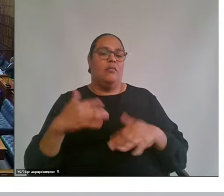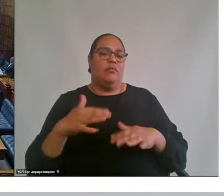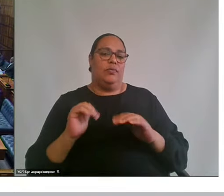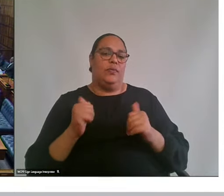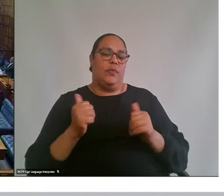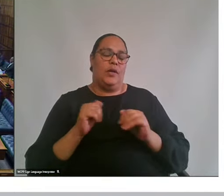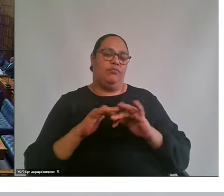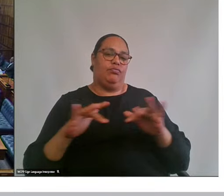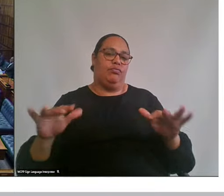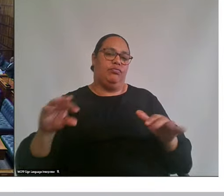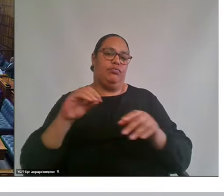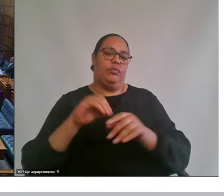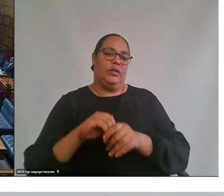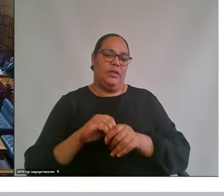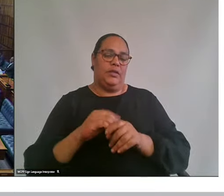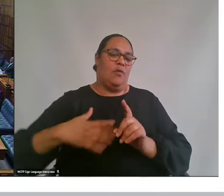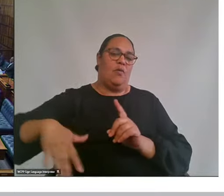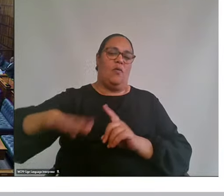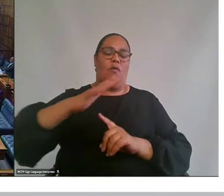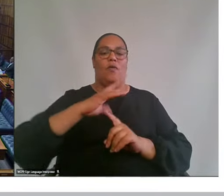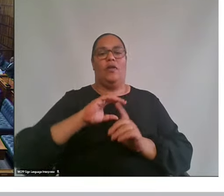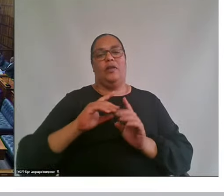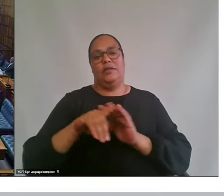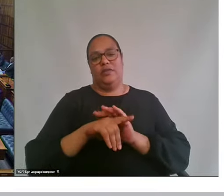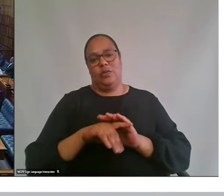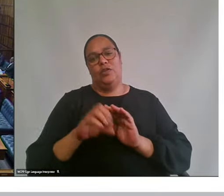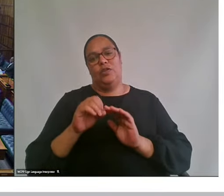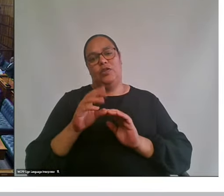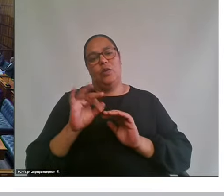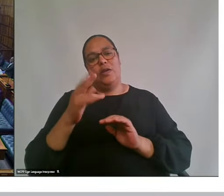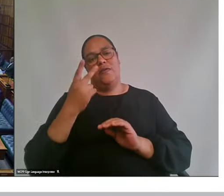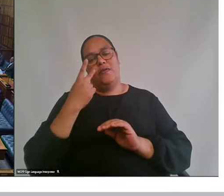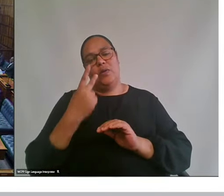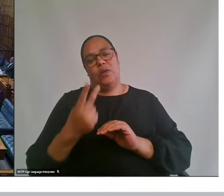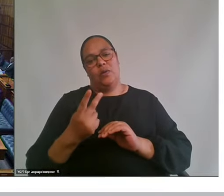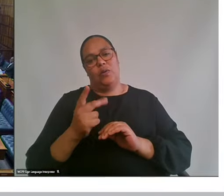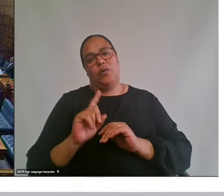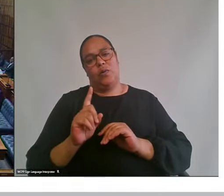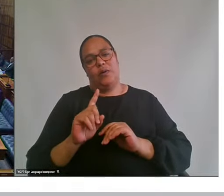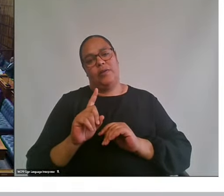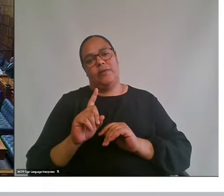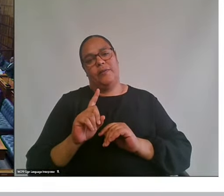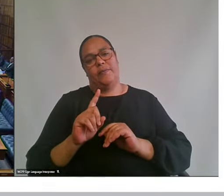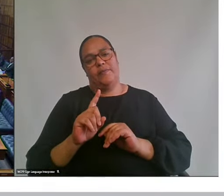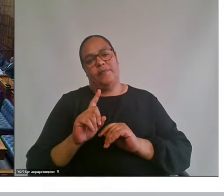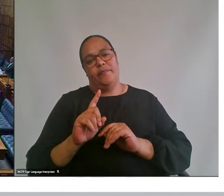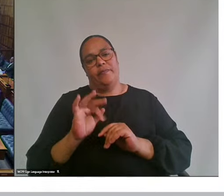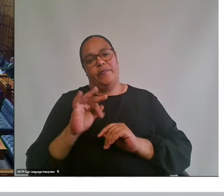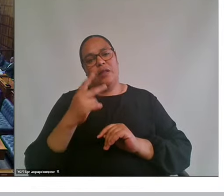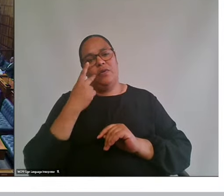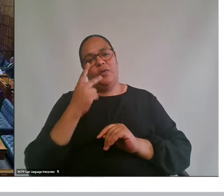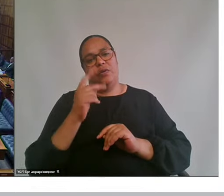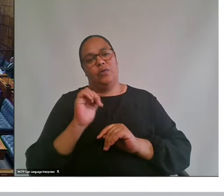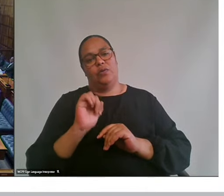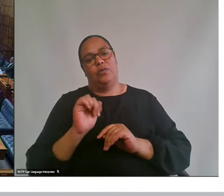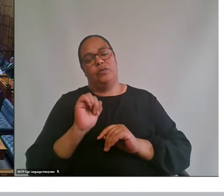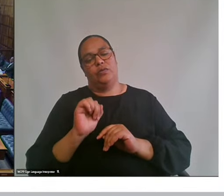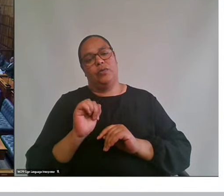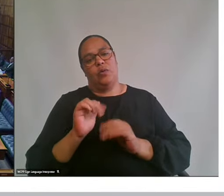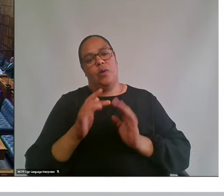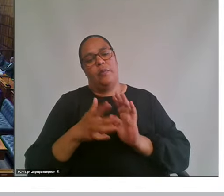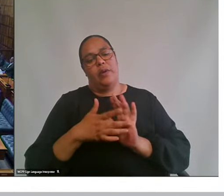spread across all of the districts so if you look at um if you look at the the the